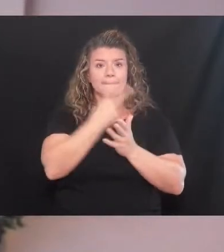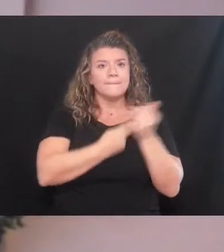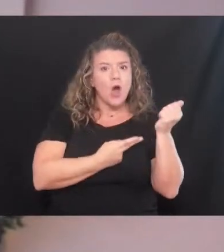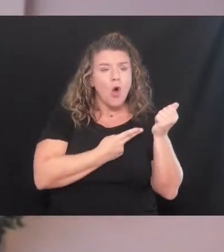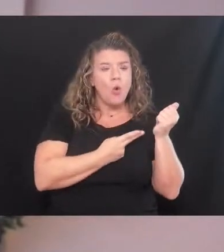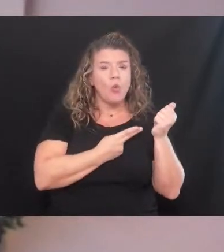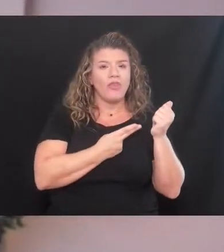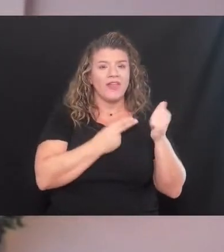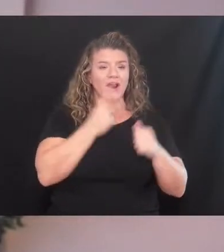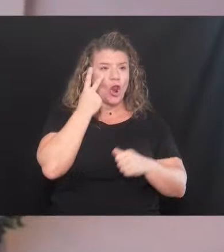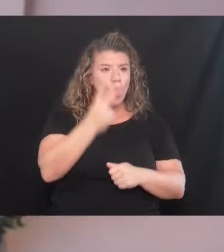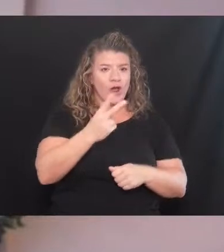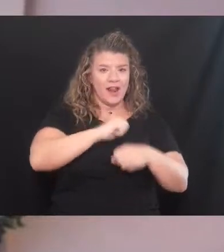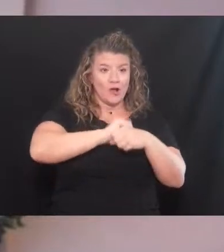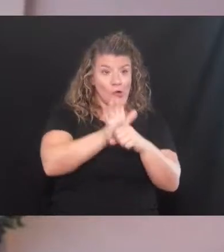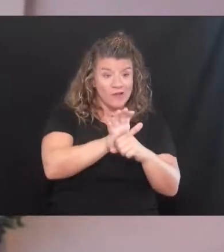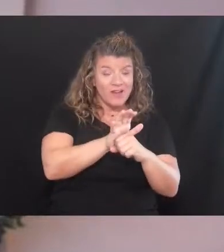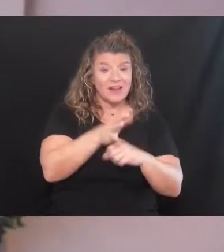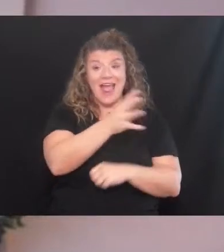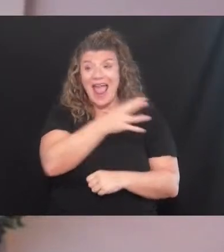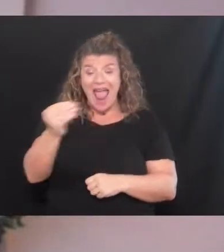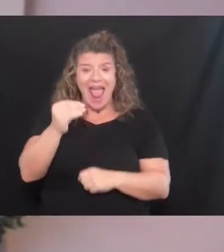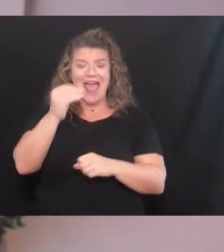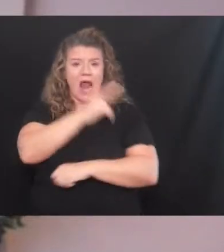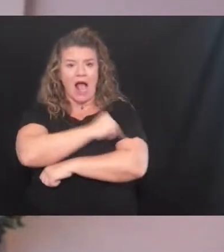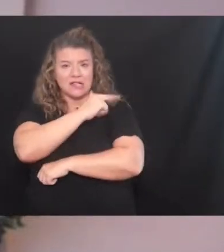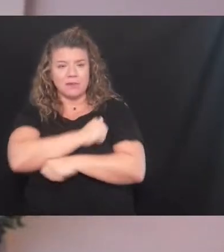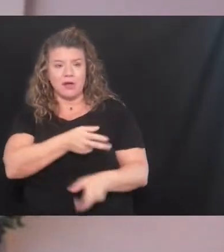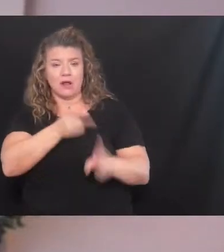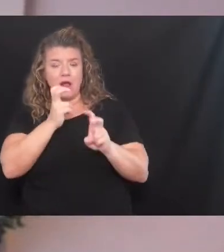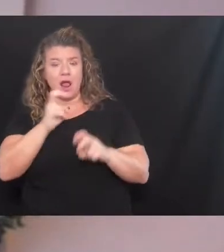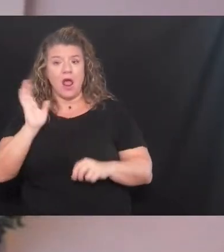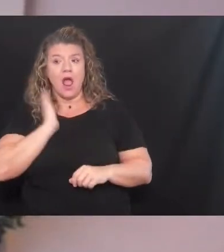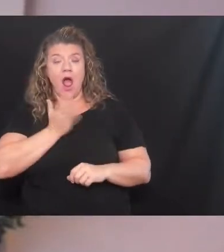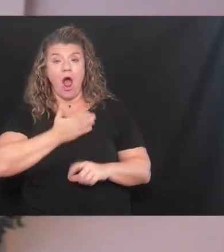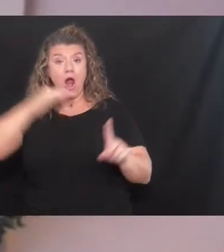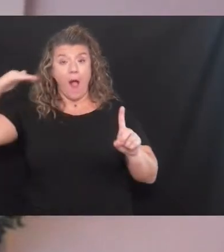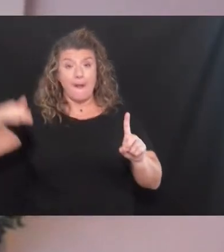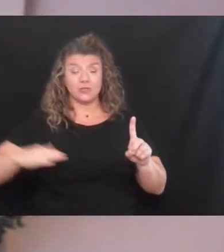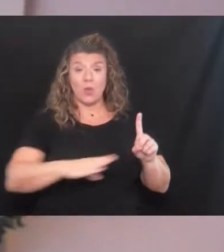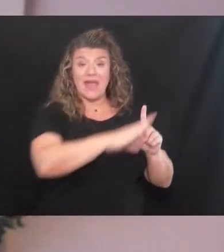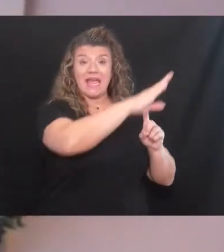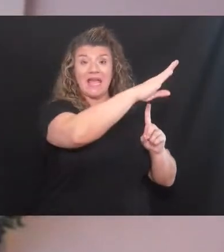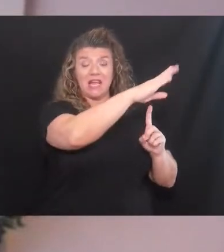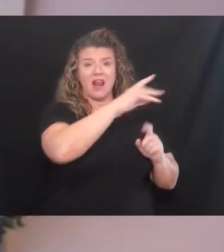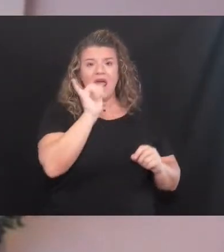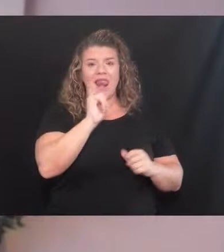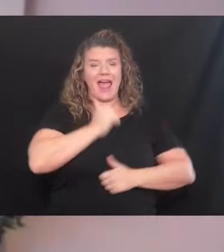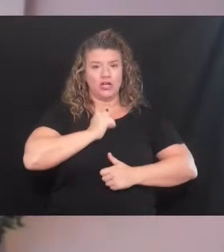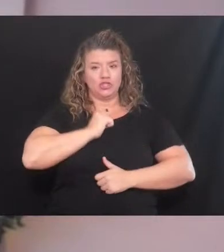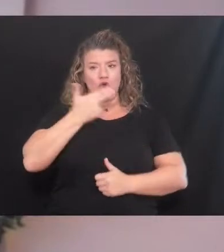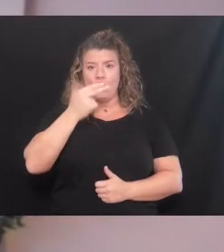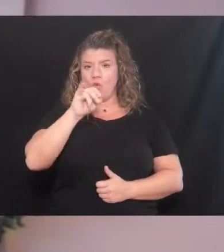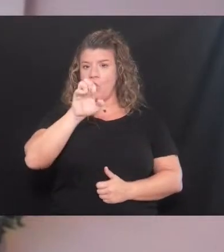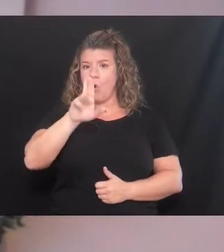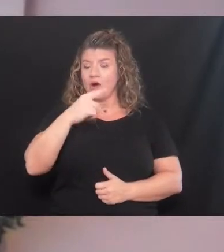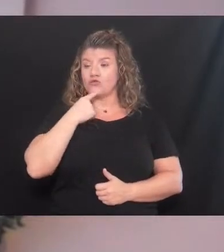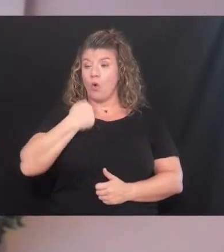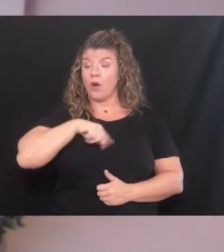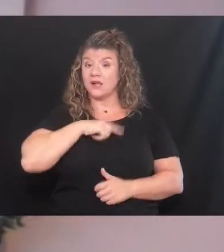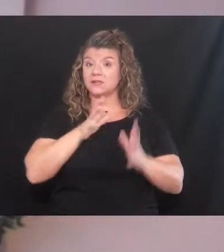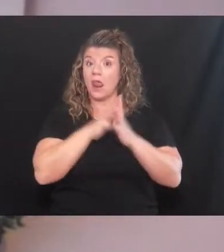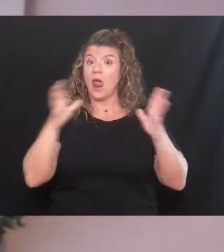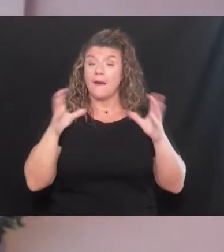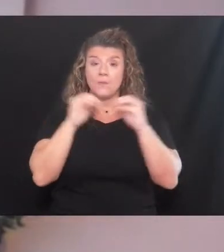and the hospitalizations, our upswing, as General Hoyer told us, was actually much more acute. So